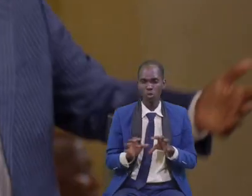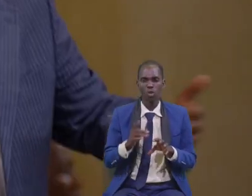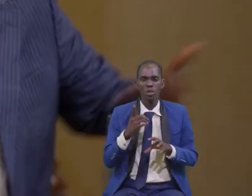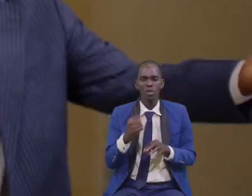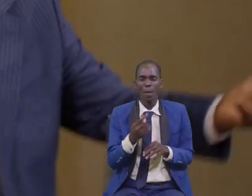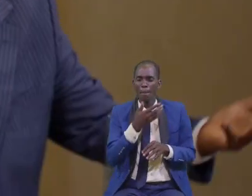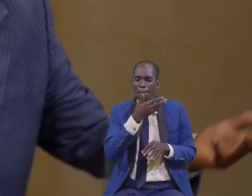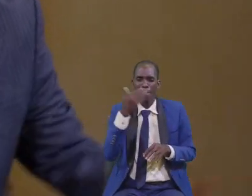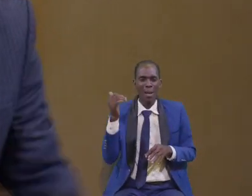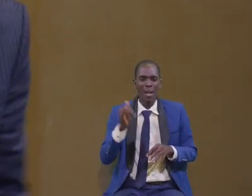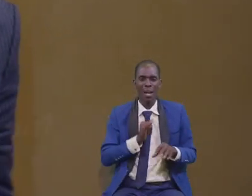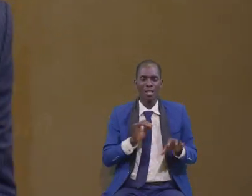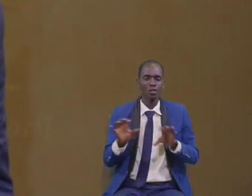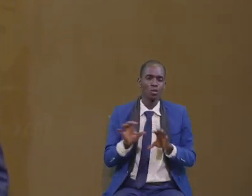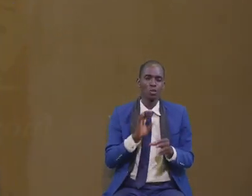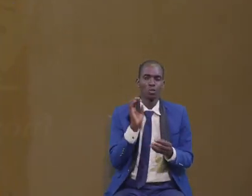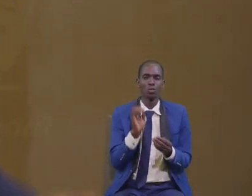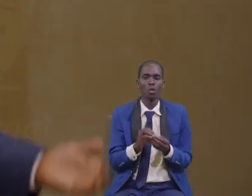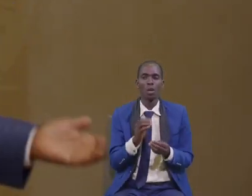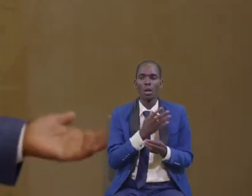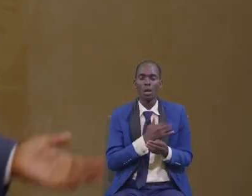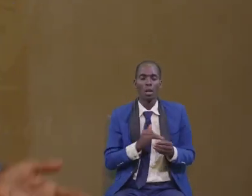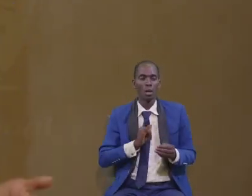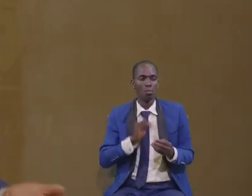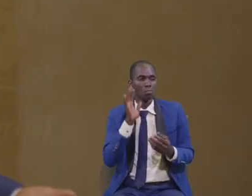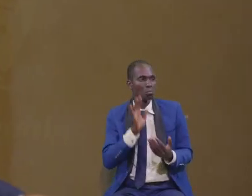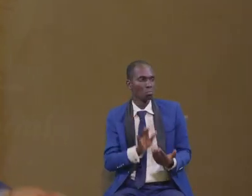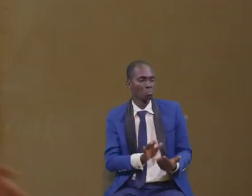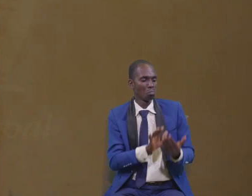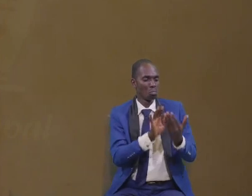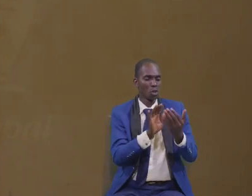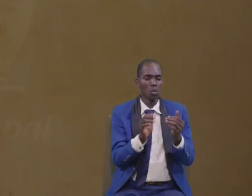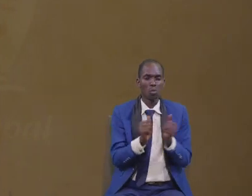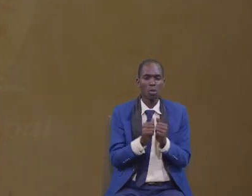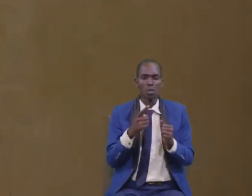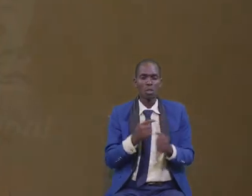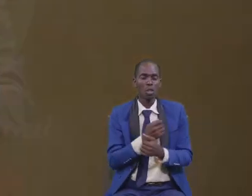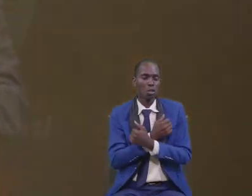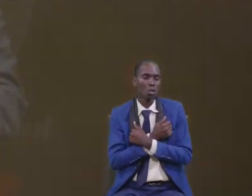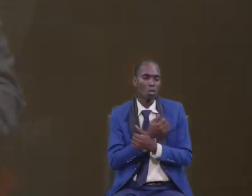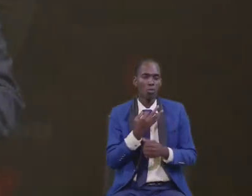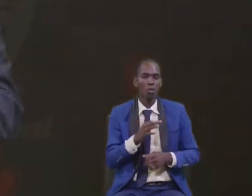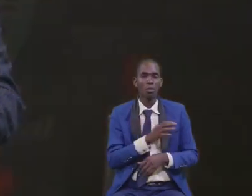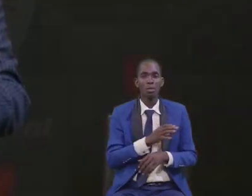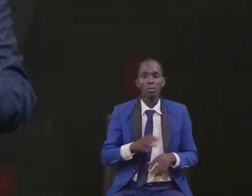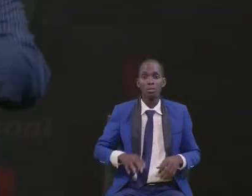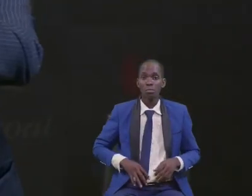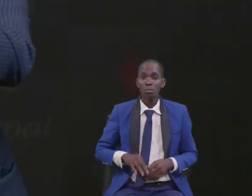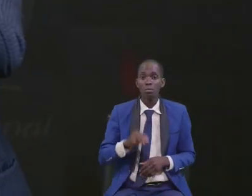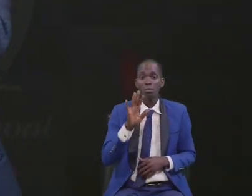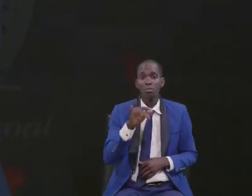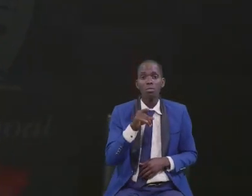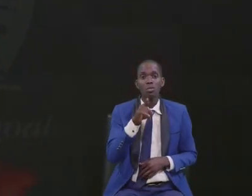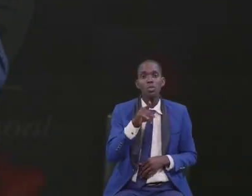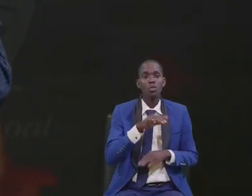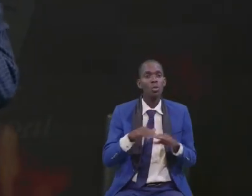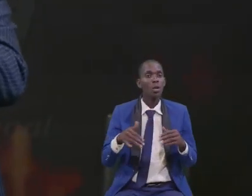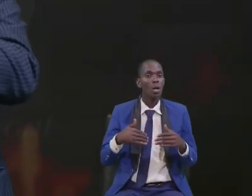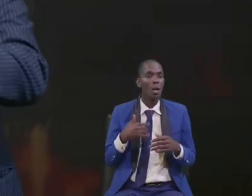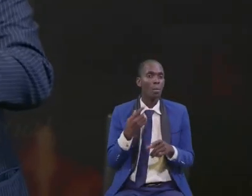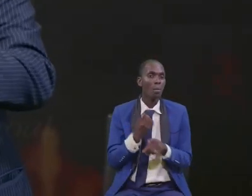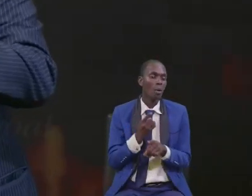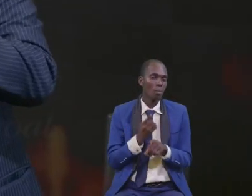more I approach them with the love of Christ, the more they still reproach me. You are not having a right attitude. Look at